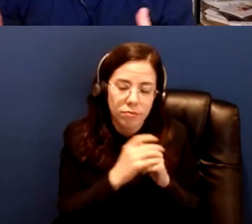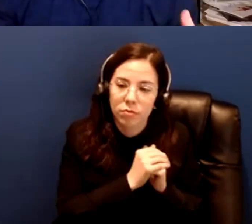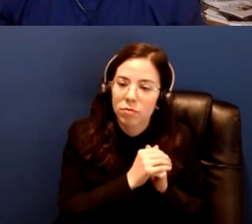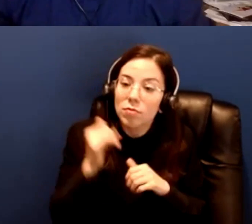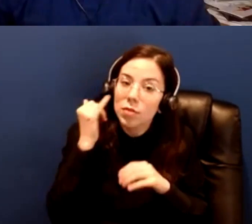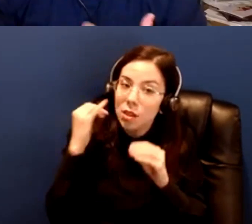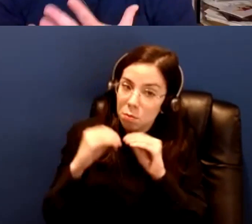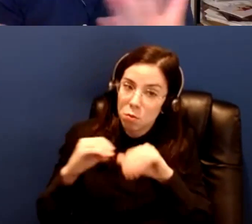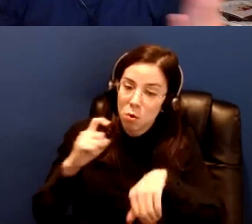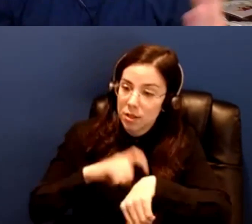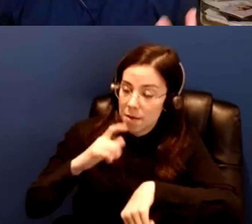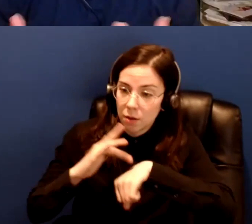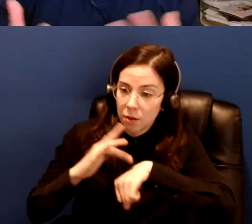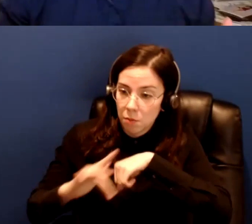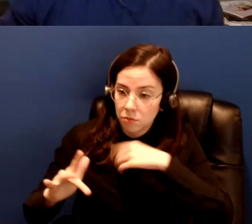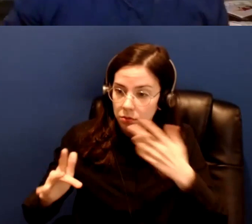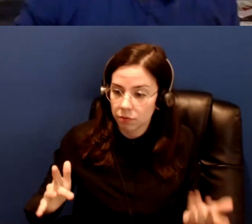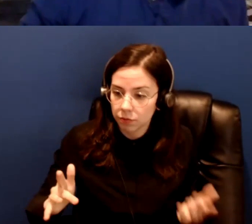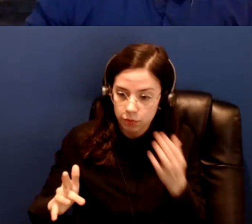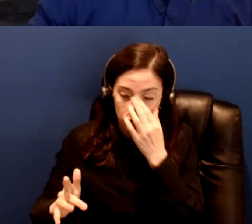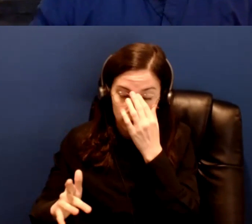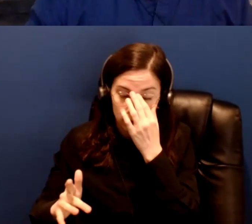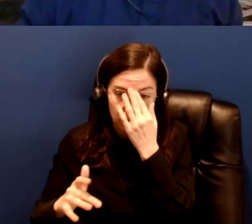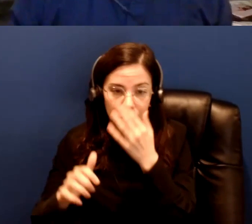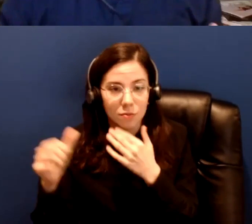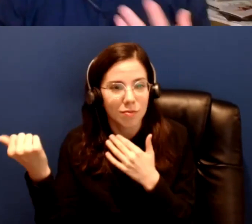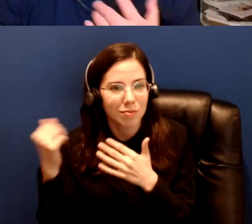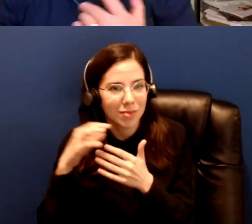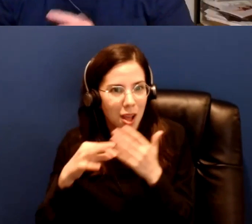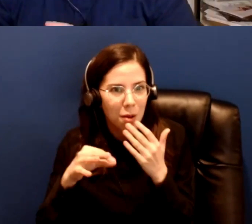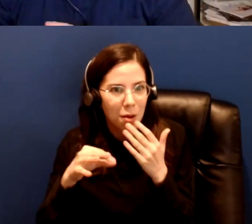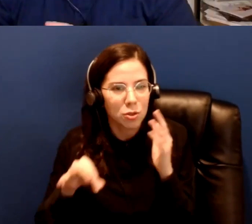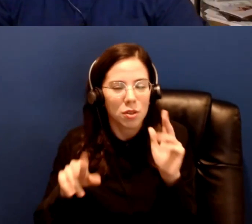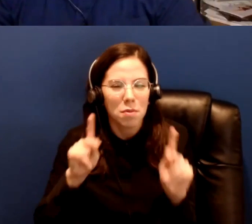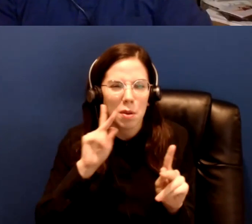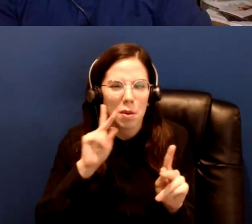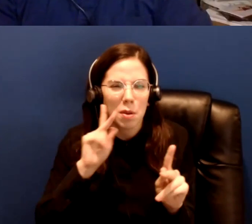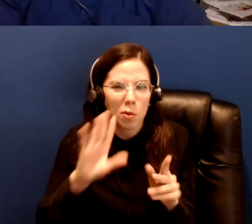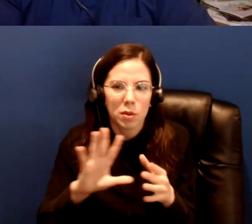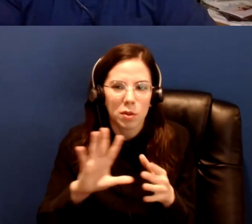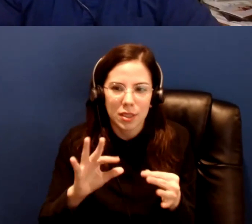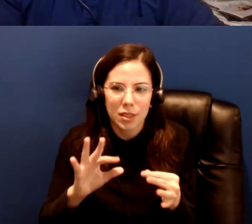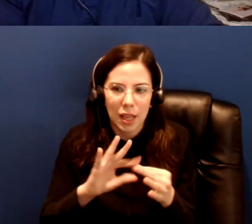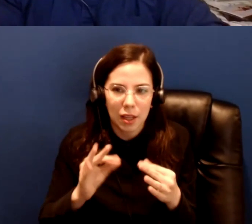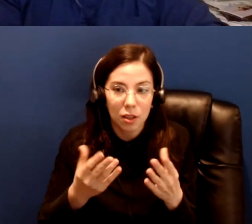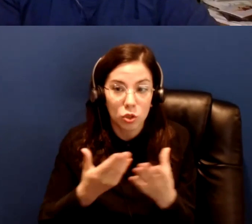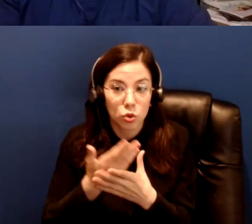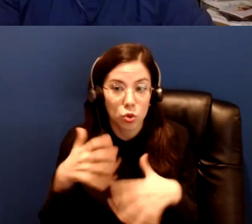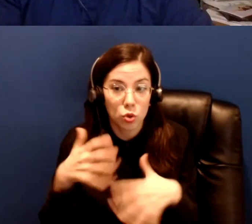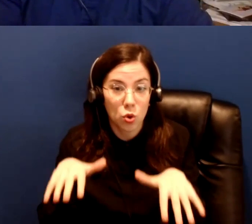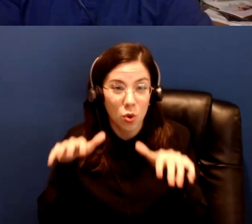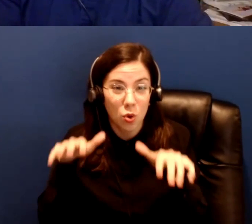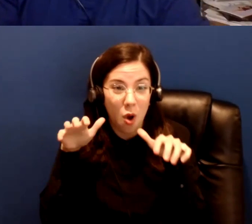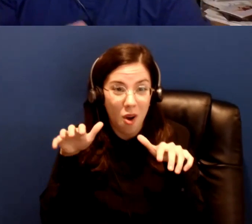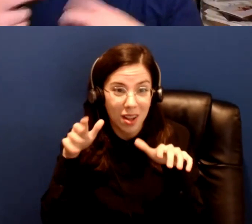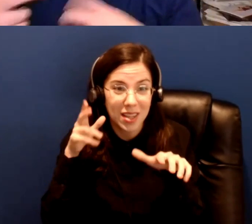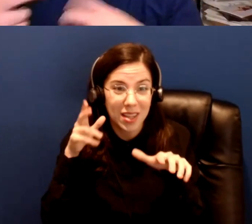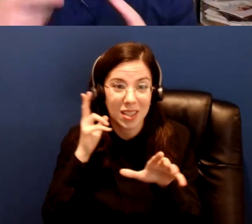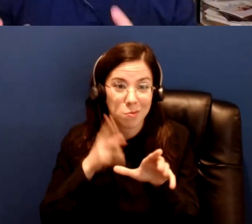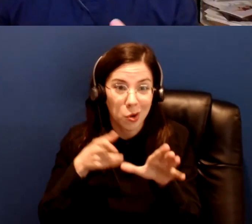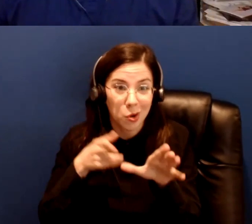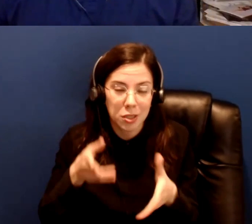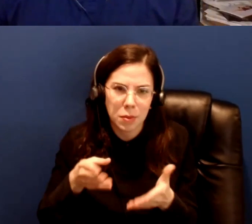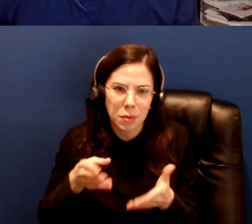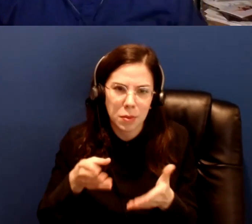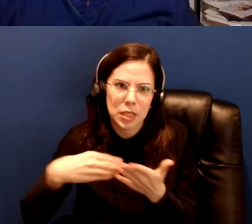just another thing that you'll hear people say a lot is that new audience member is also super expensive in terms of how much